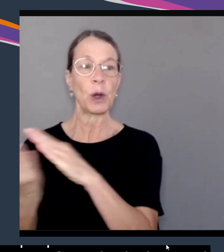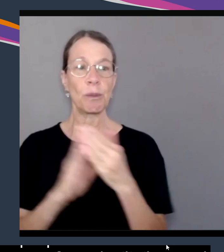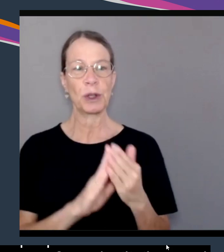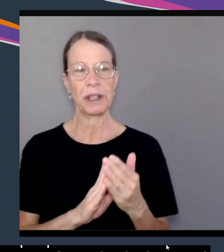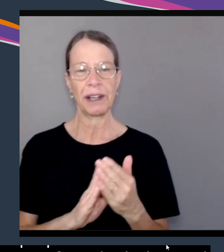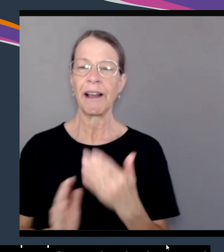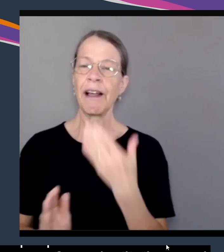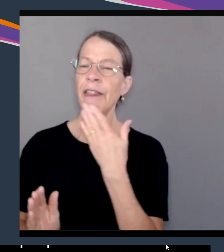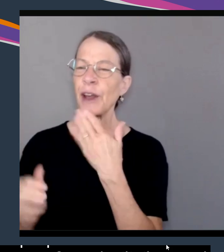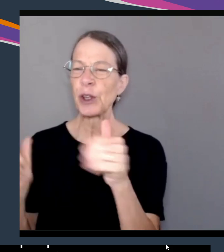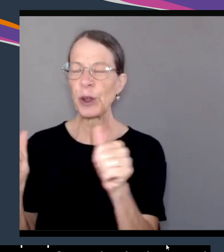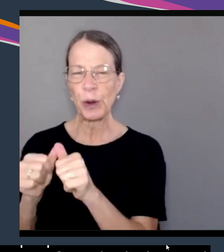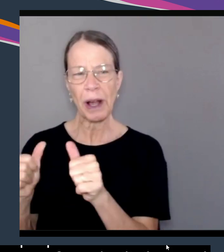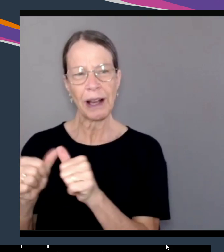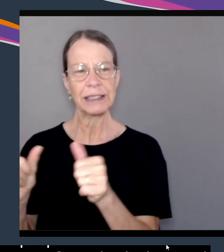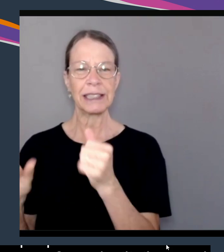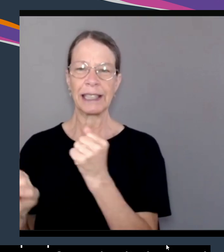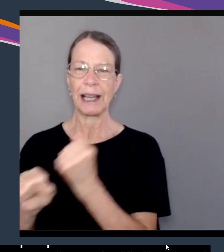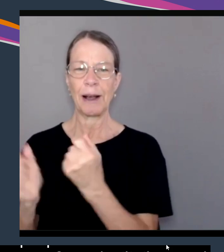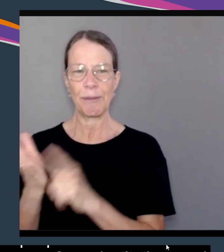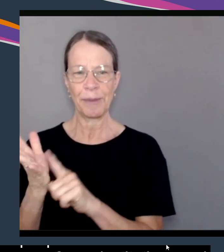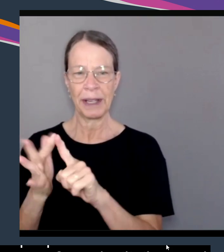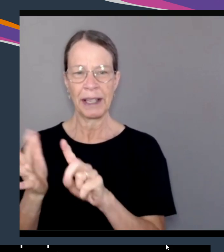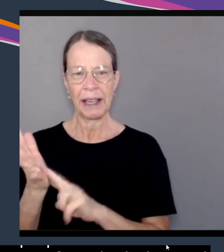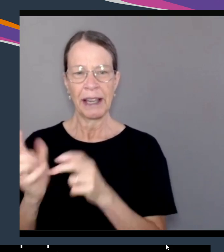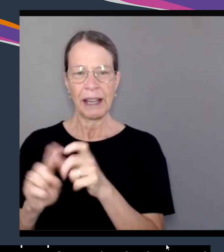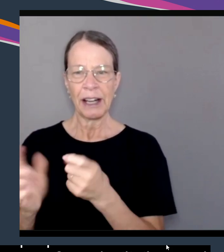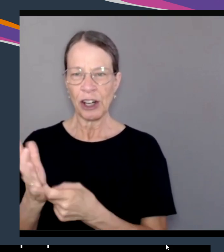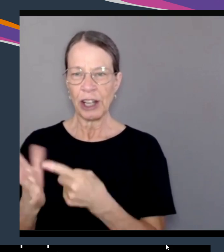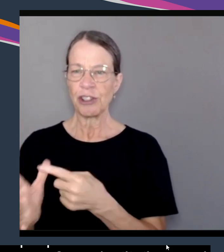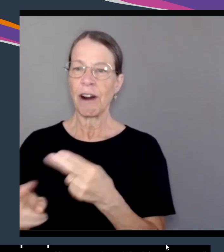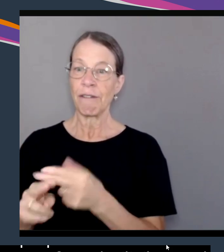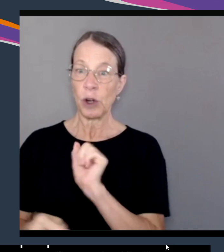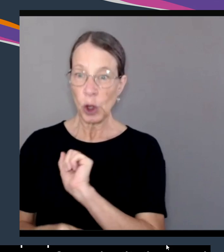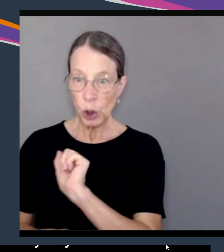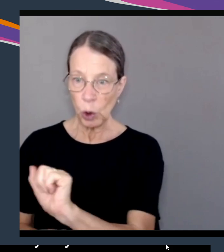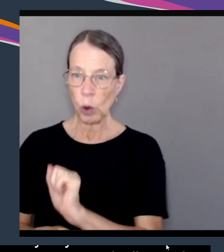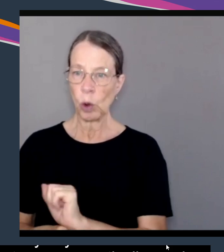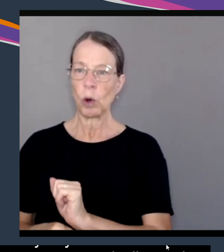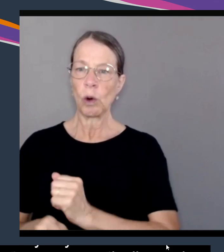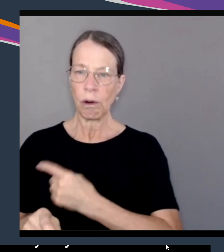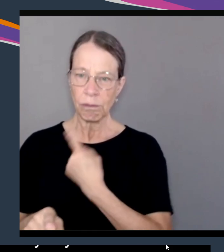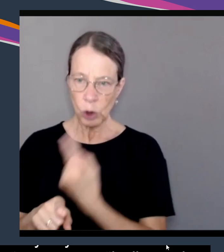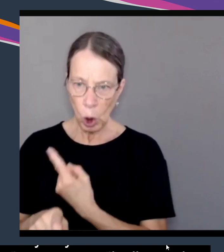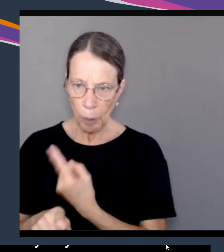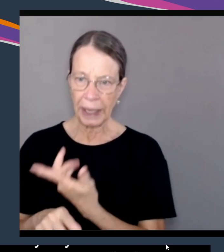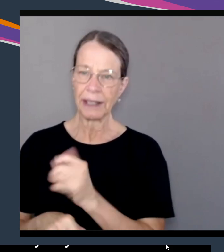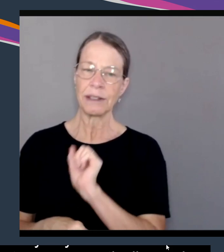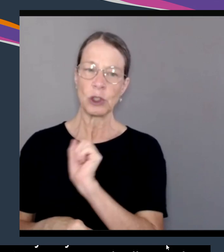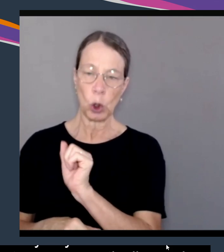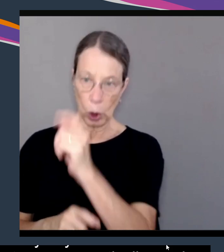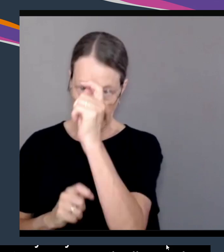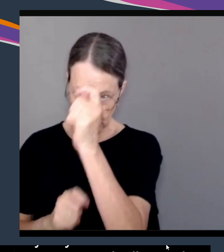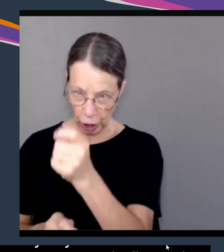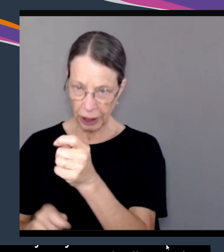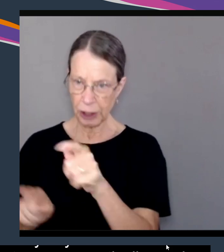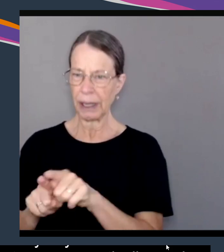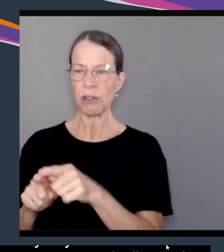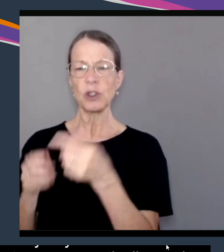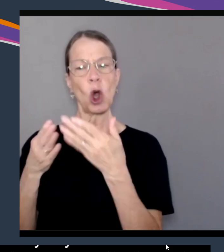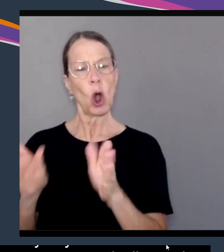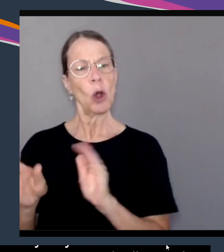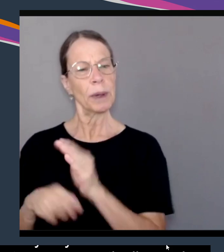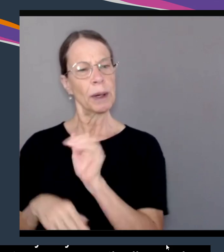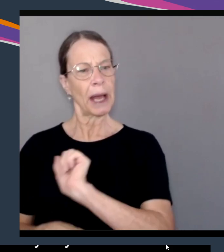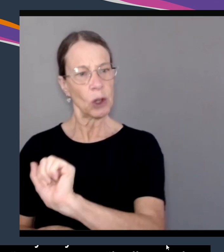you so much for your remarks, your acknowledgement, and your openness about your own experience.